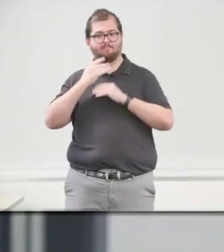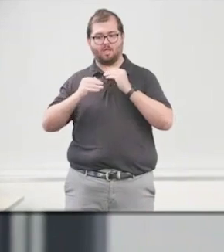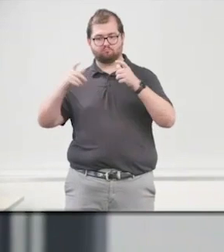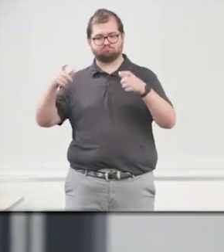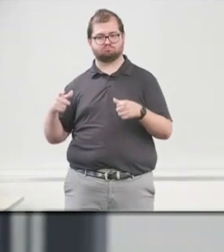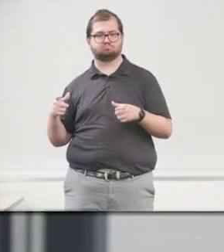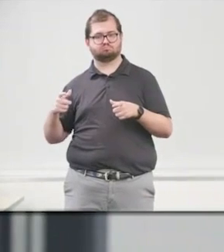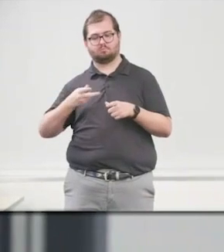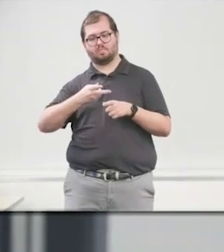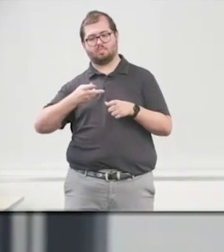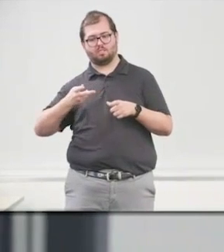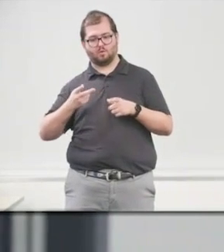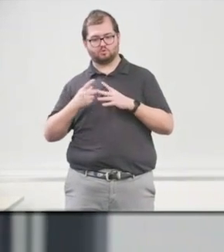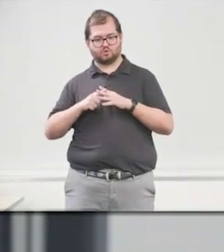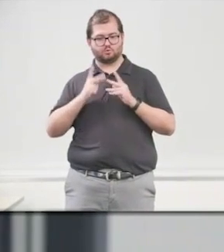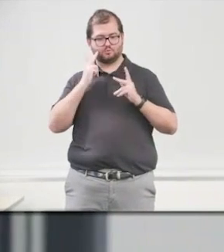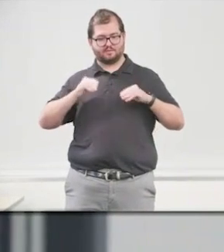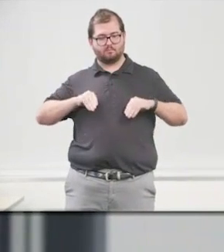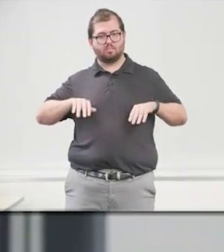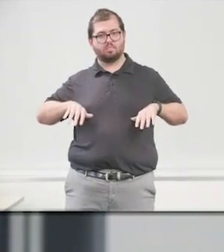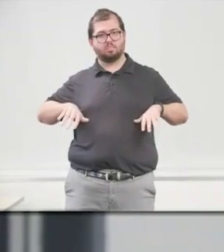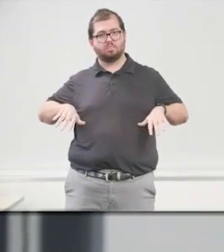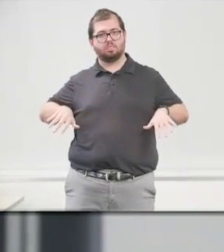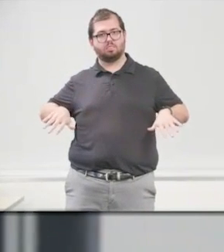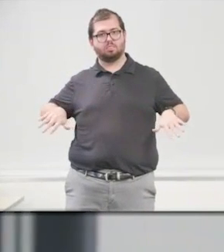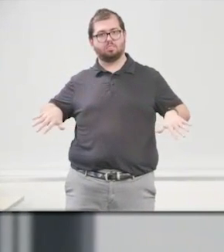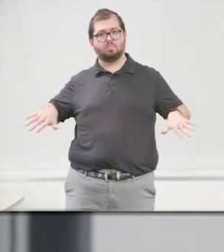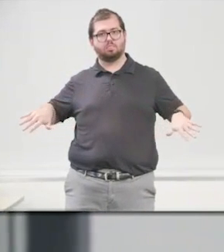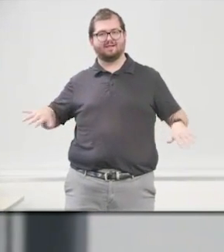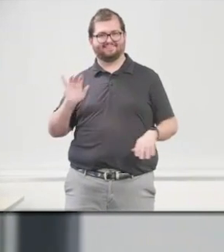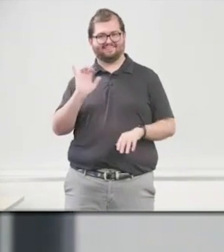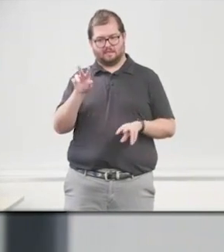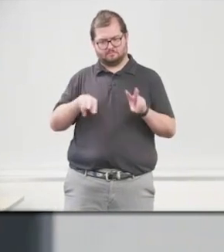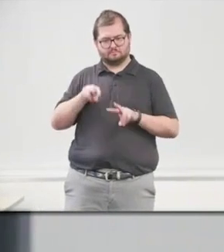pool of blood starting to seep out from somewhere?